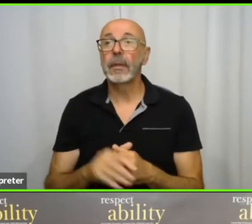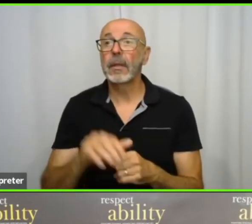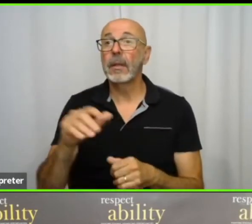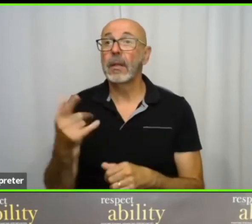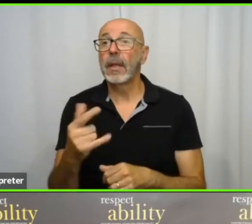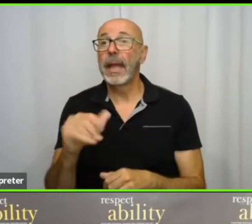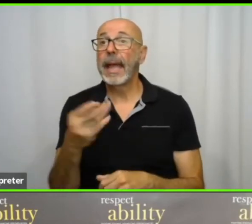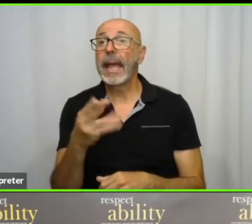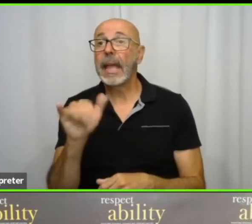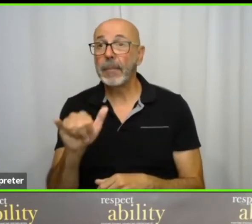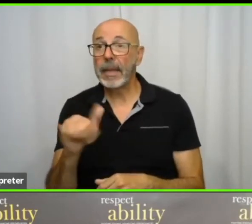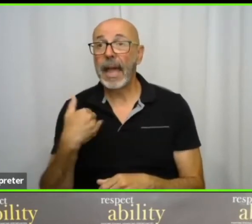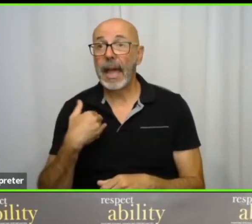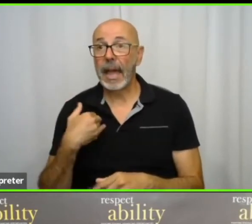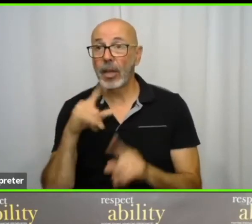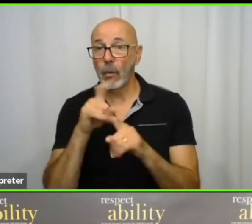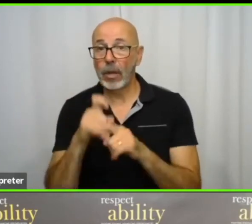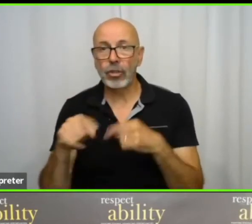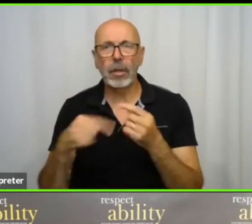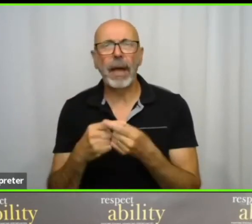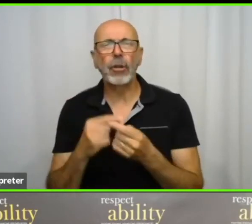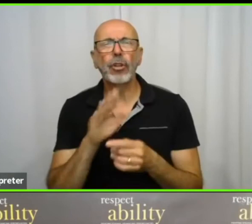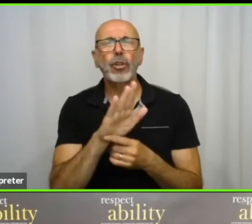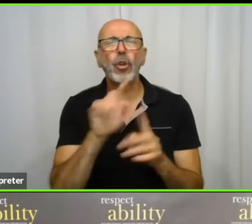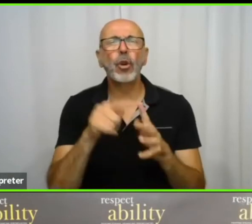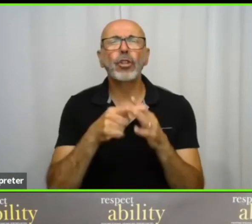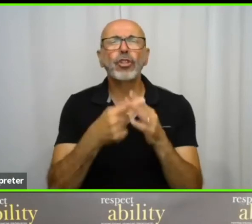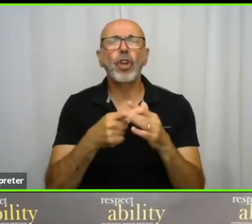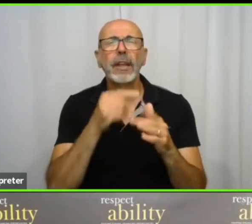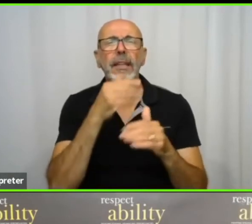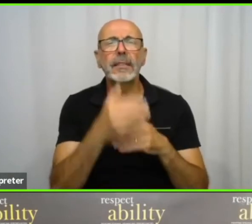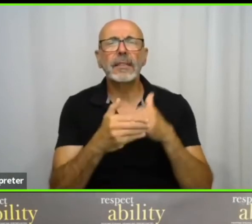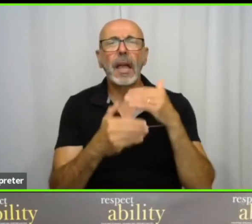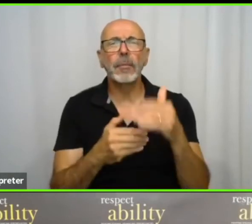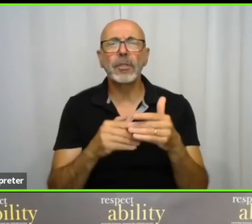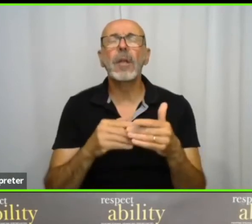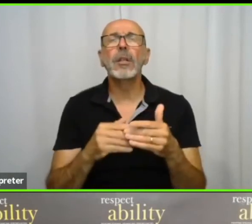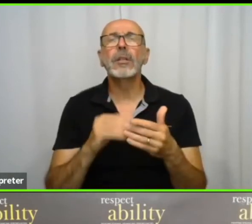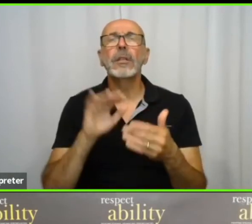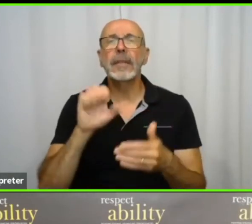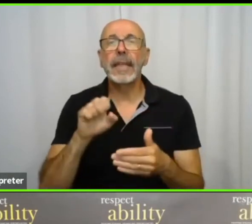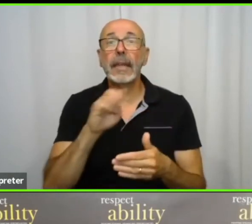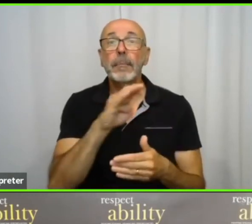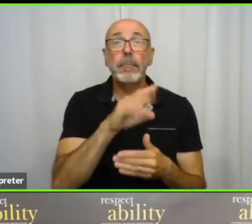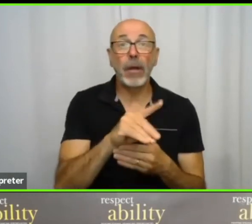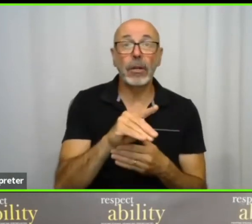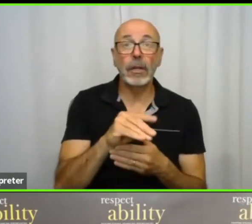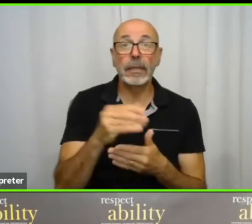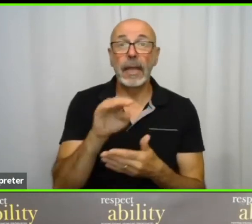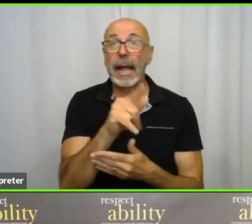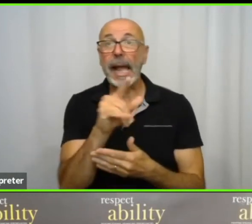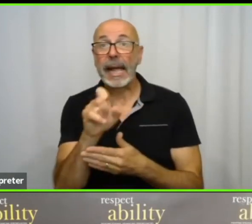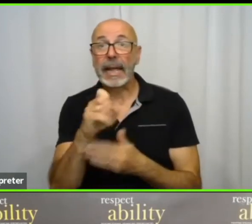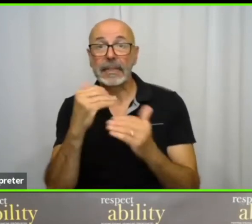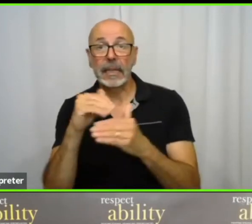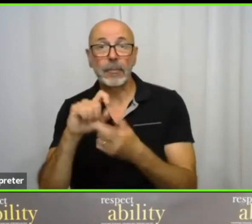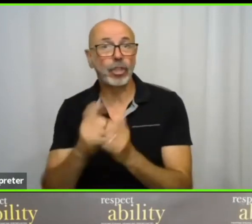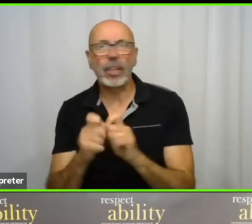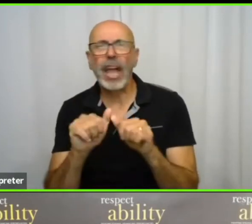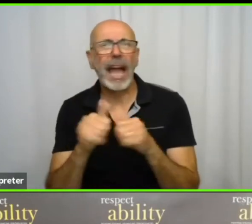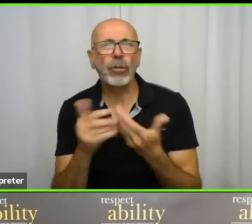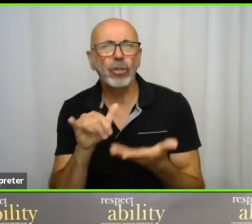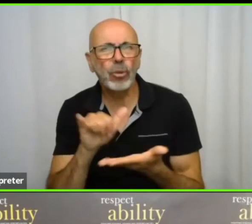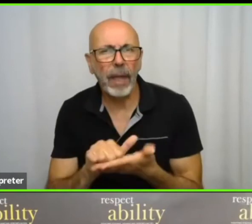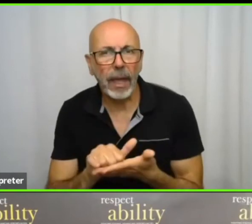had a question for Josh about what were your beginning steps to getting the asset limit changed in Maryland? It all starts with a